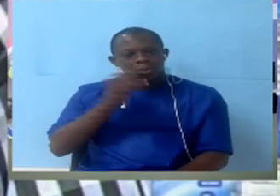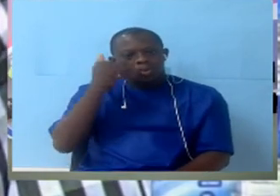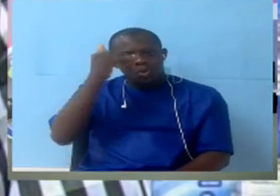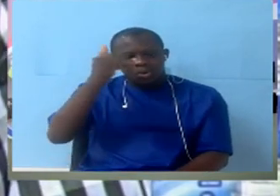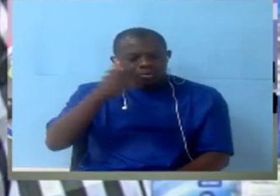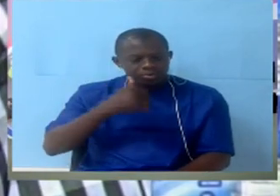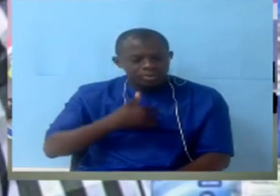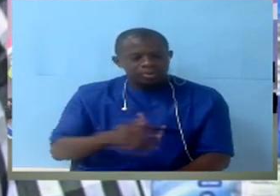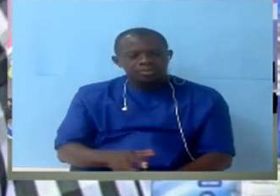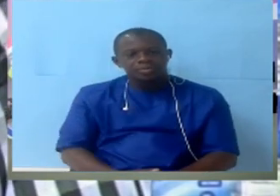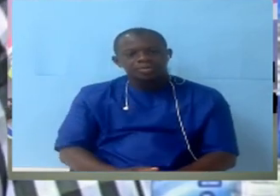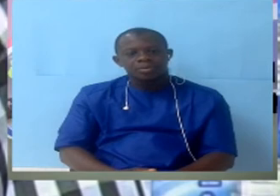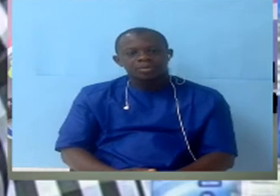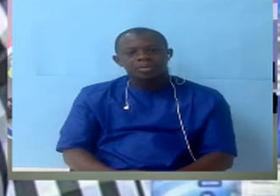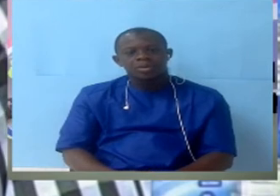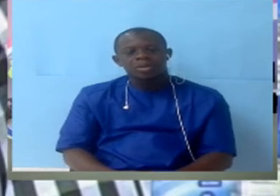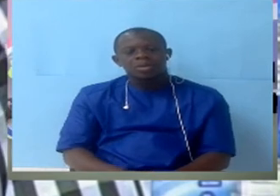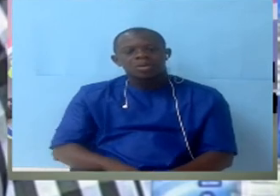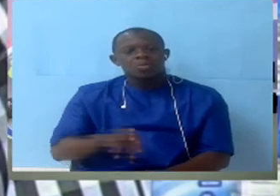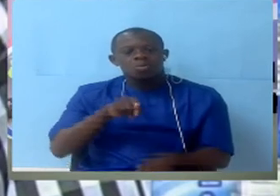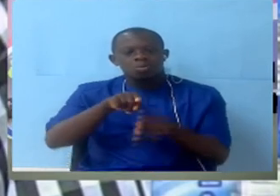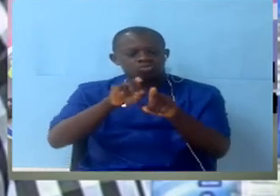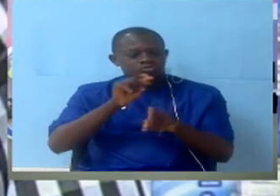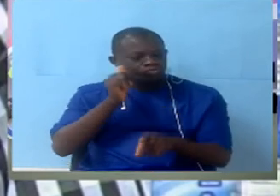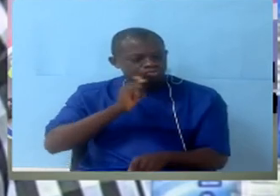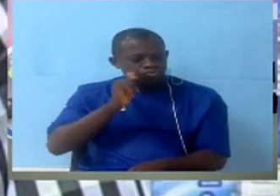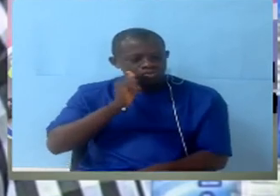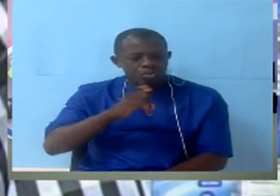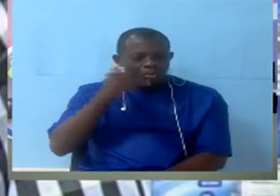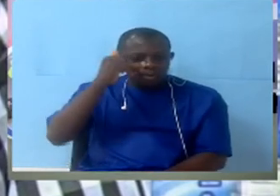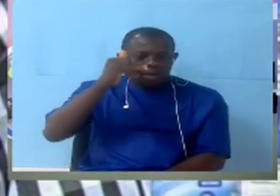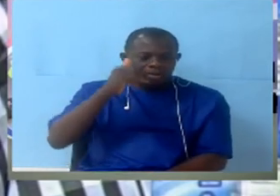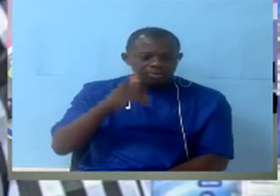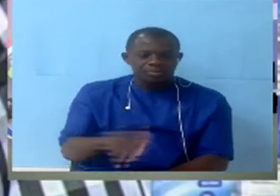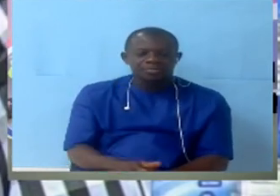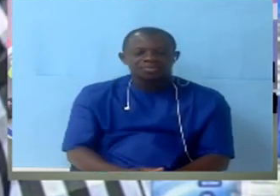me. Telephone auto. With his phone. Ako